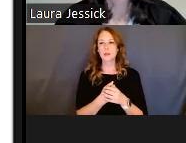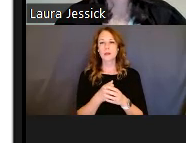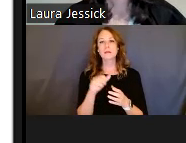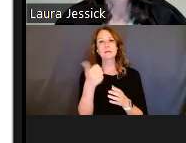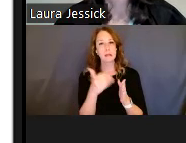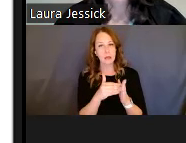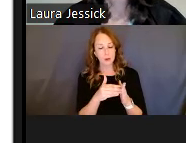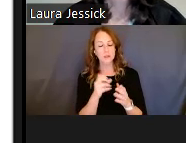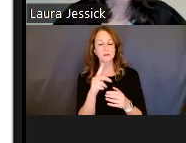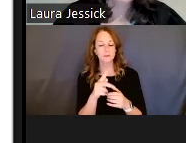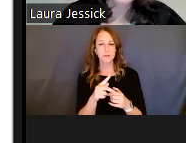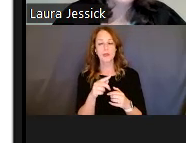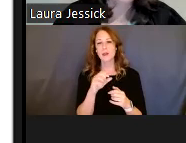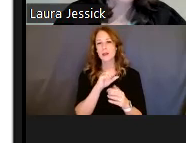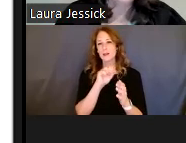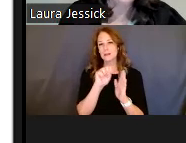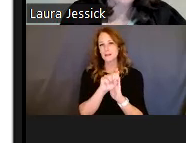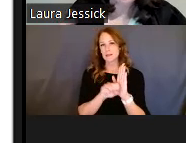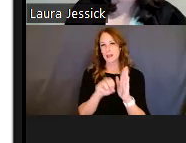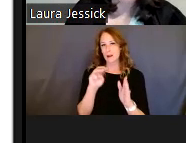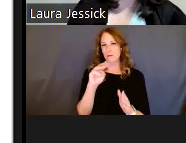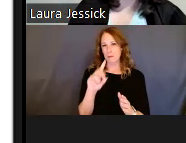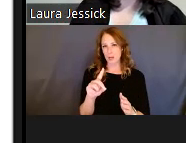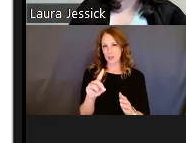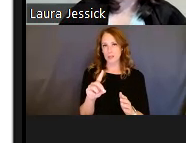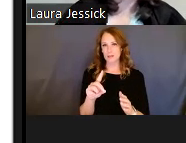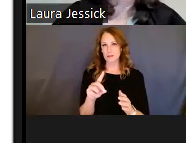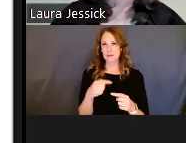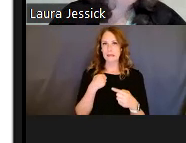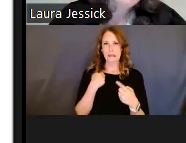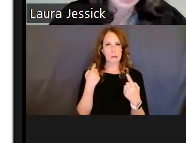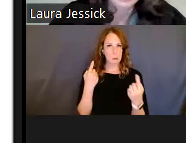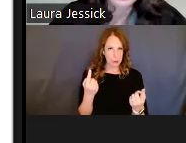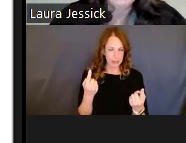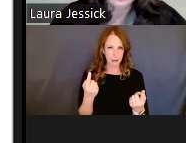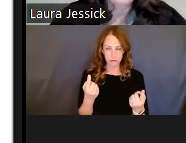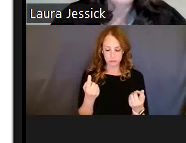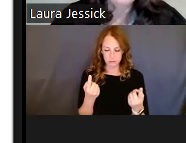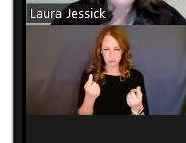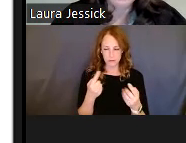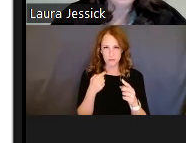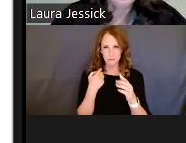10,000. So the state of Maryland has, and it's taken a while to get there, but had about